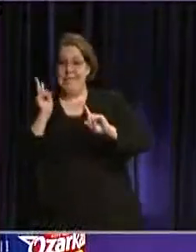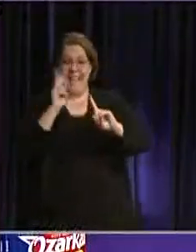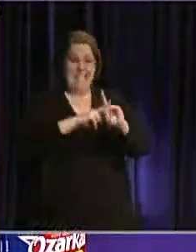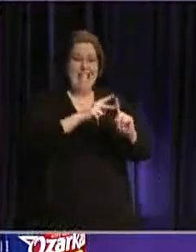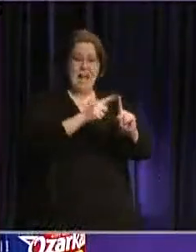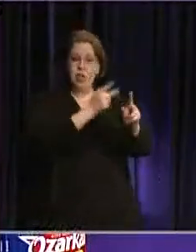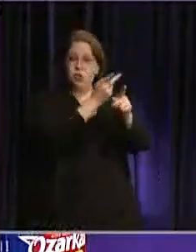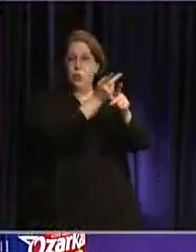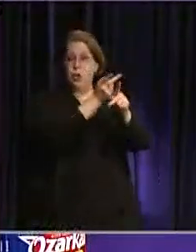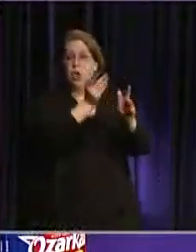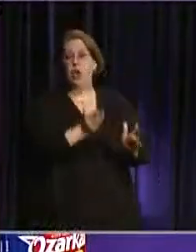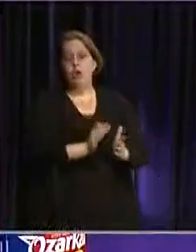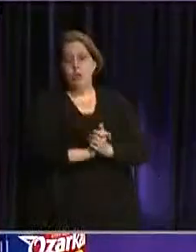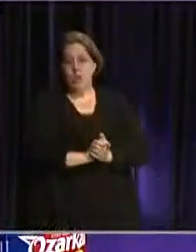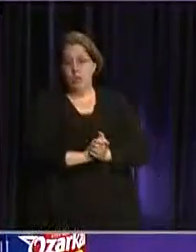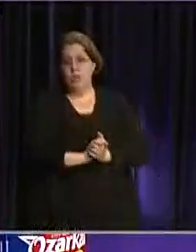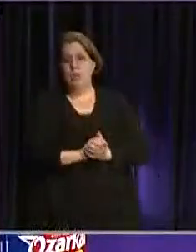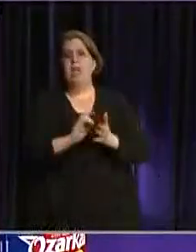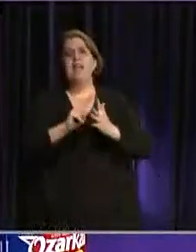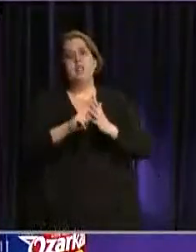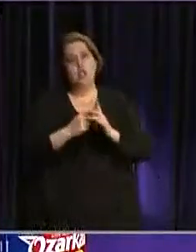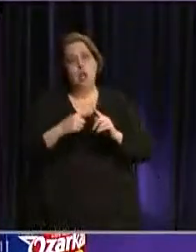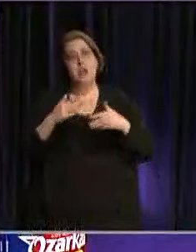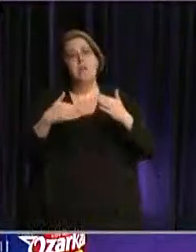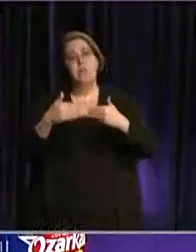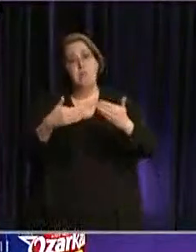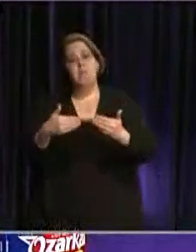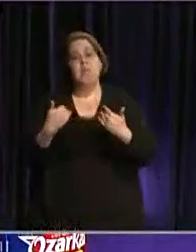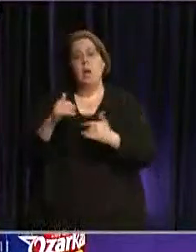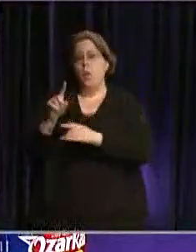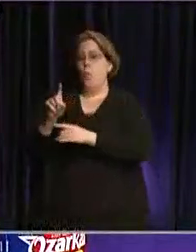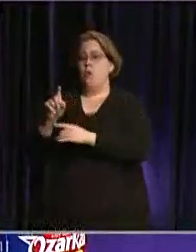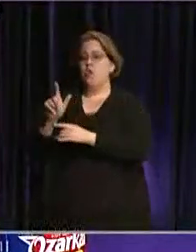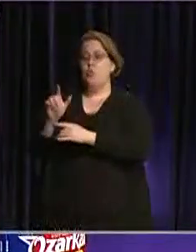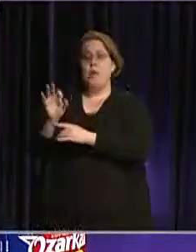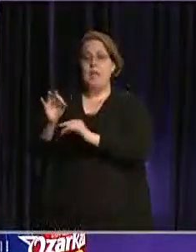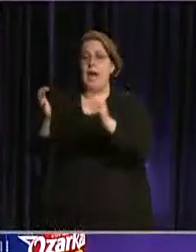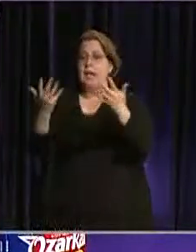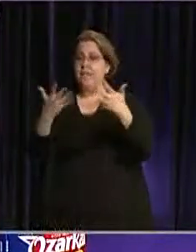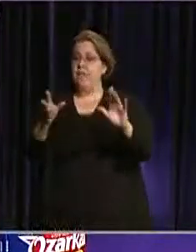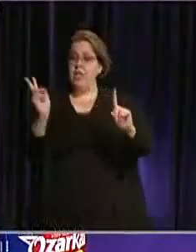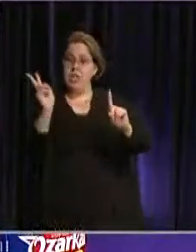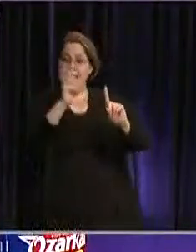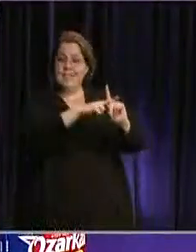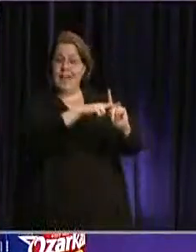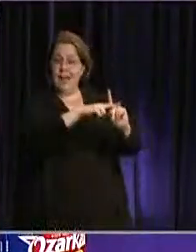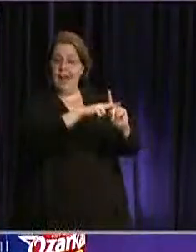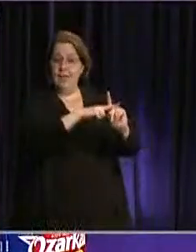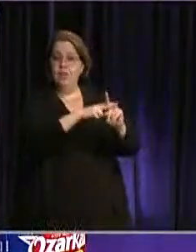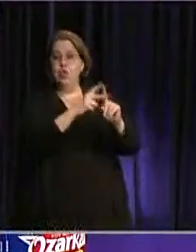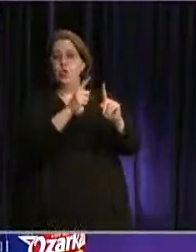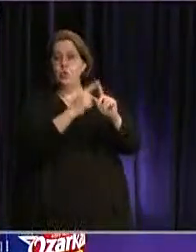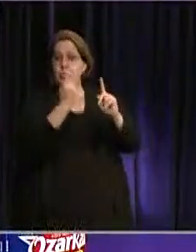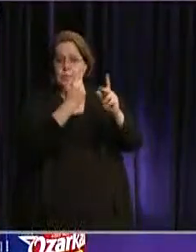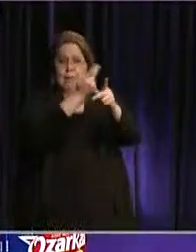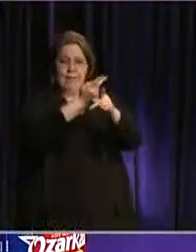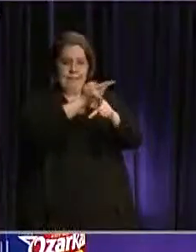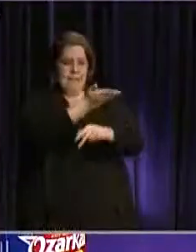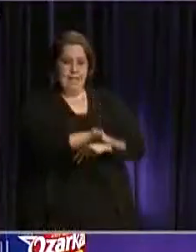guardian. They've started to pick it up now. 129 have been assigned to